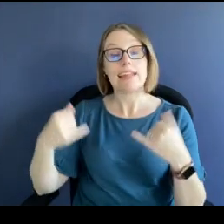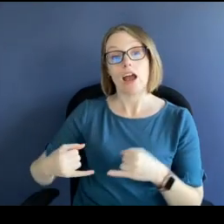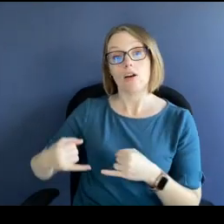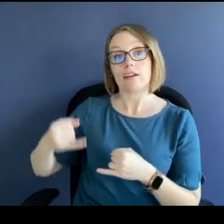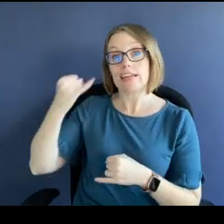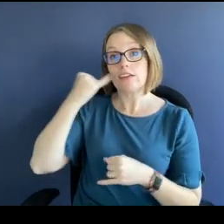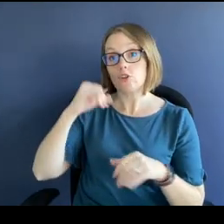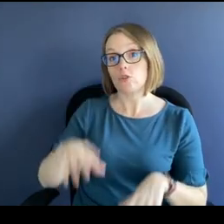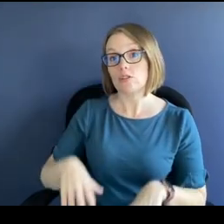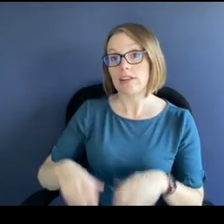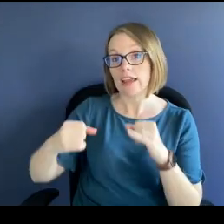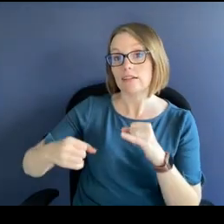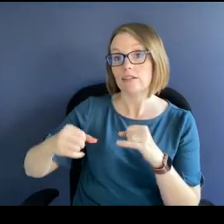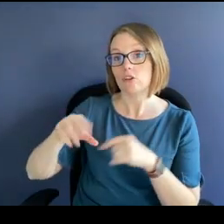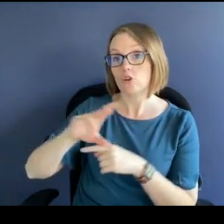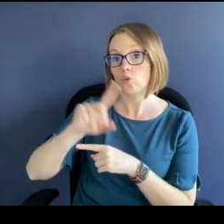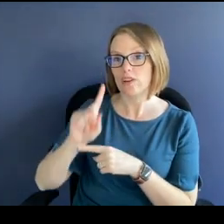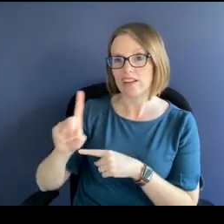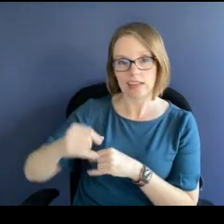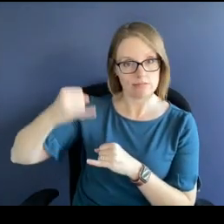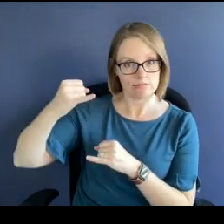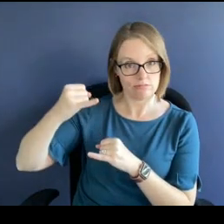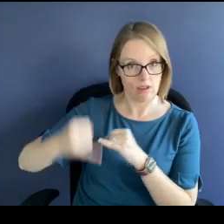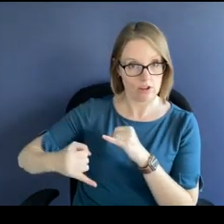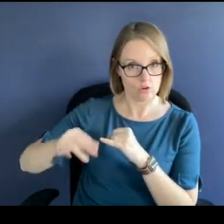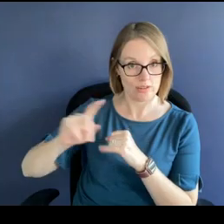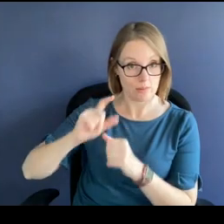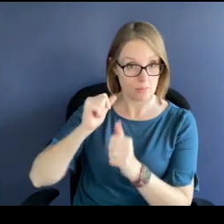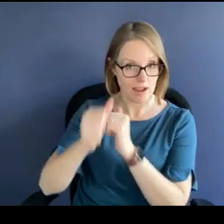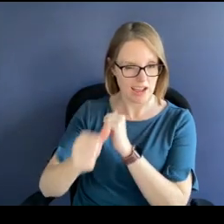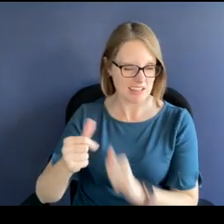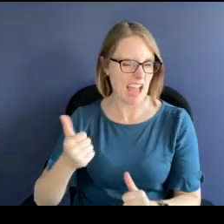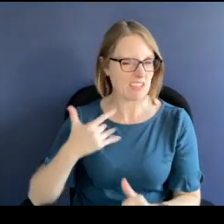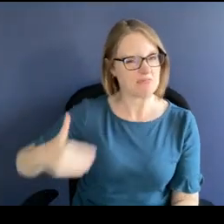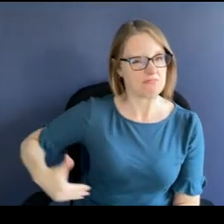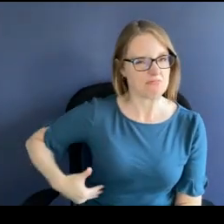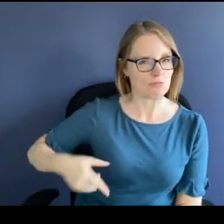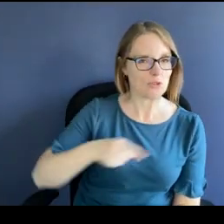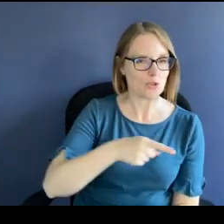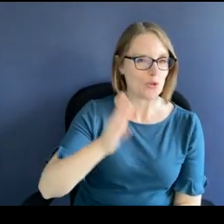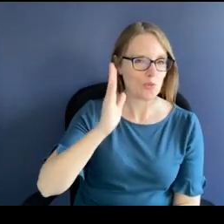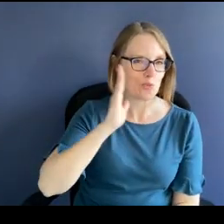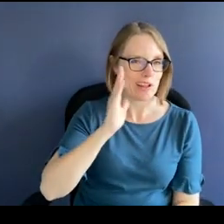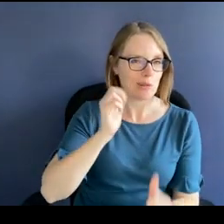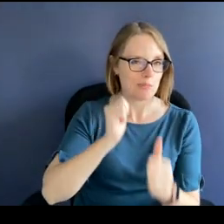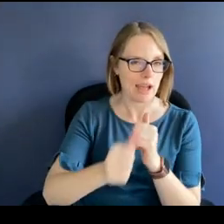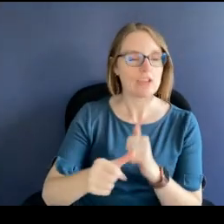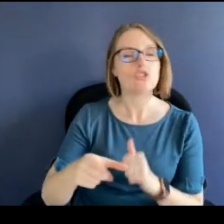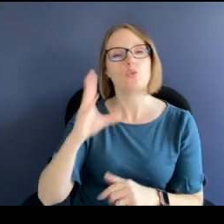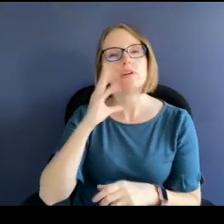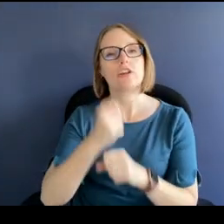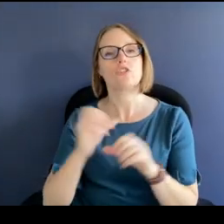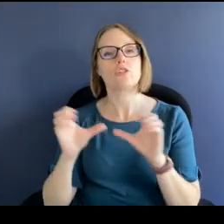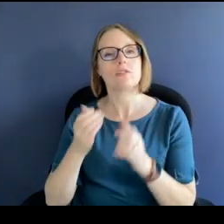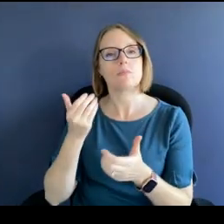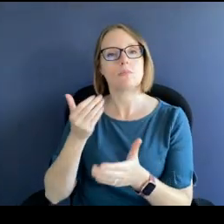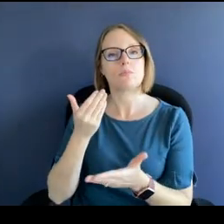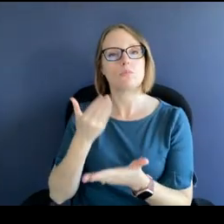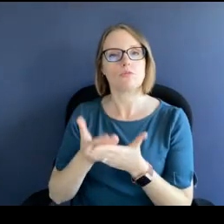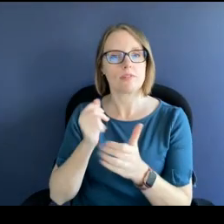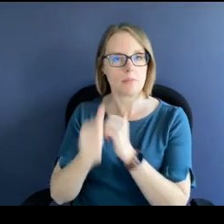quiz, which I'm quite sure everyone will, you will receive a passing certificate. The quiz will be in